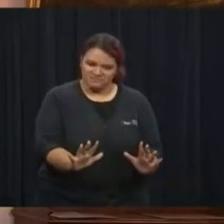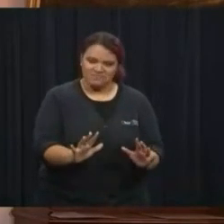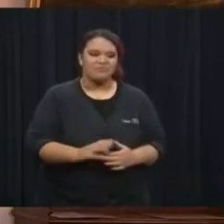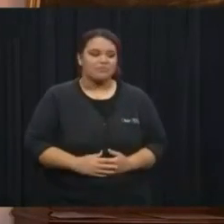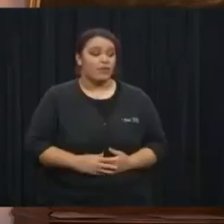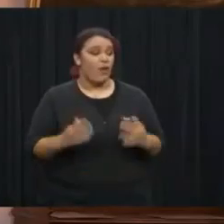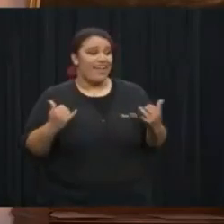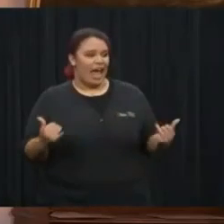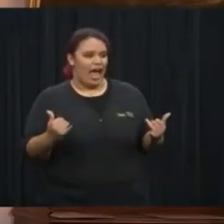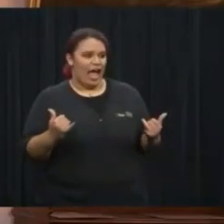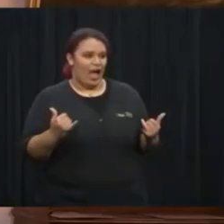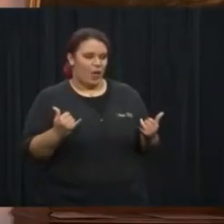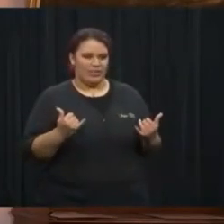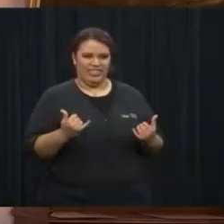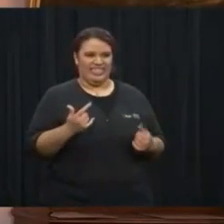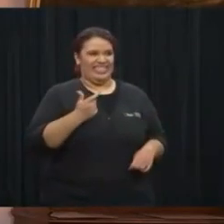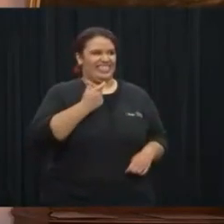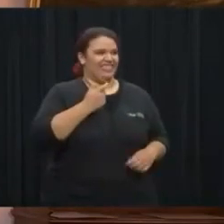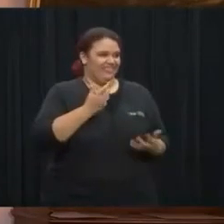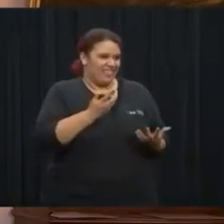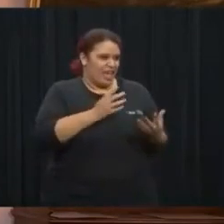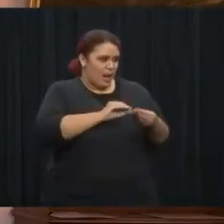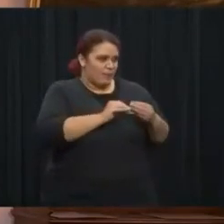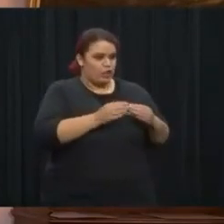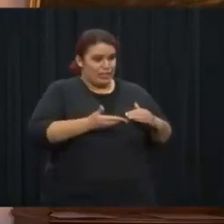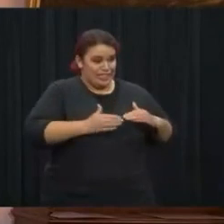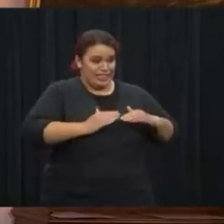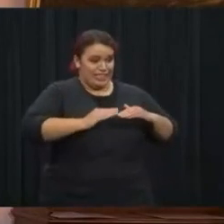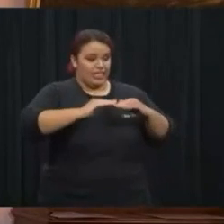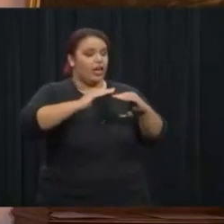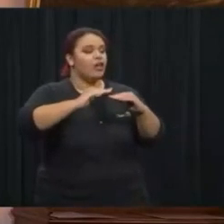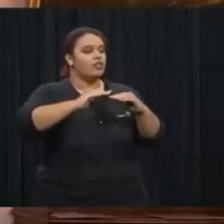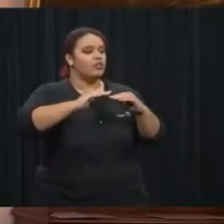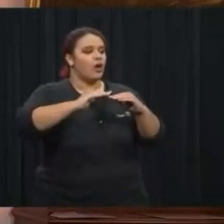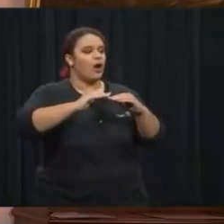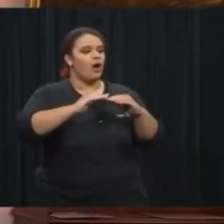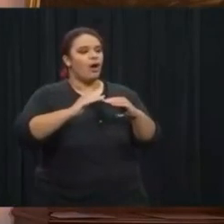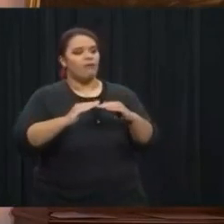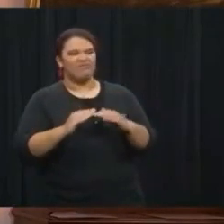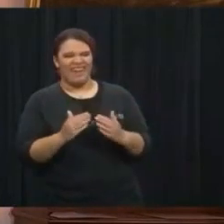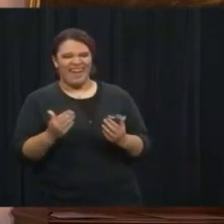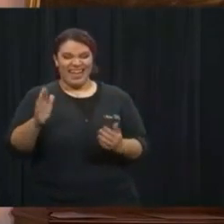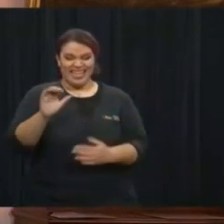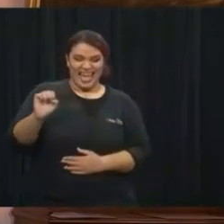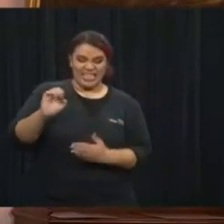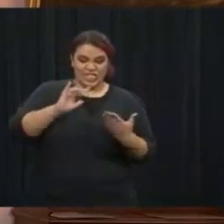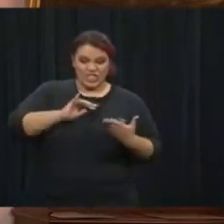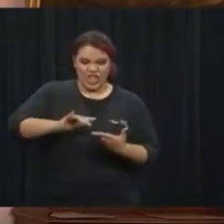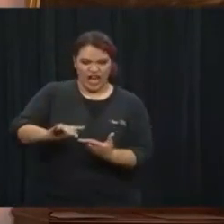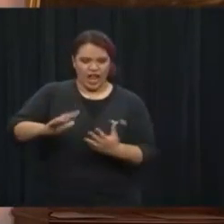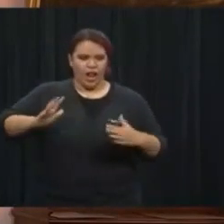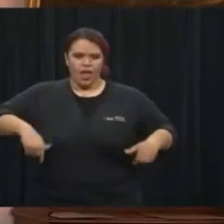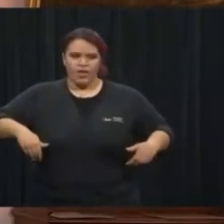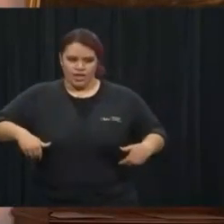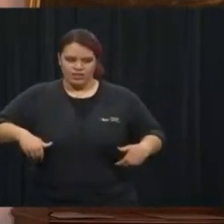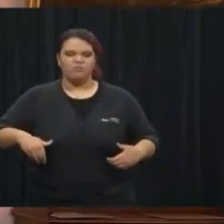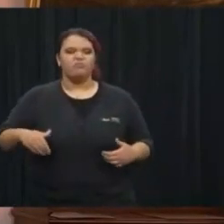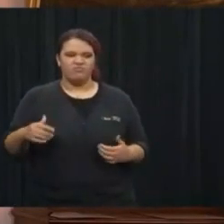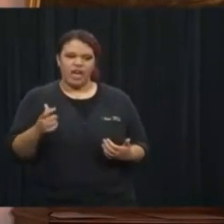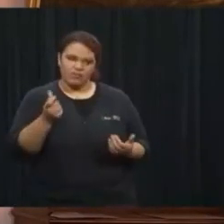old now, where our lab helped them figure that out. And I think there was a travel, like somebody was a citizen of another state. So